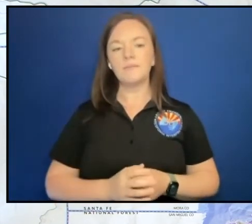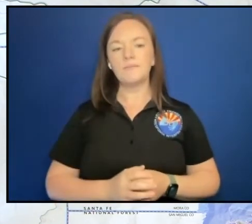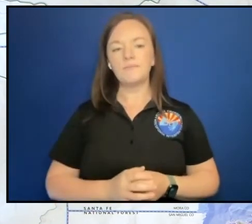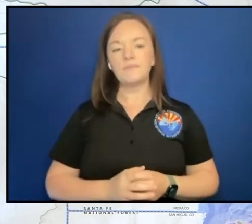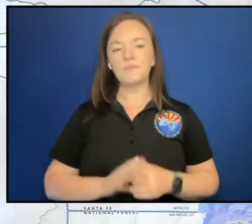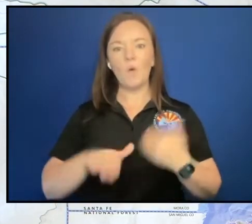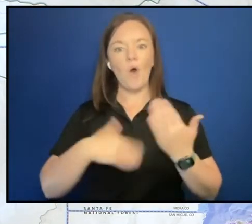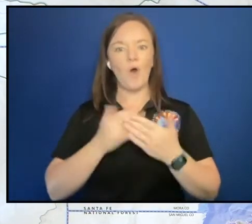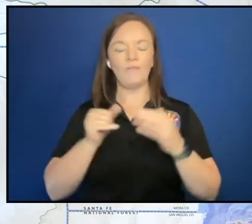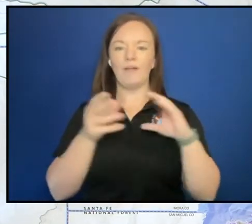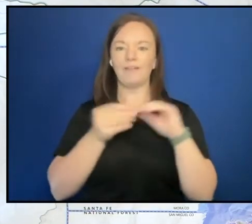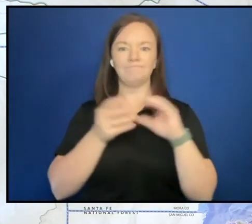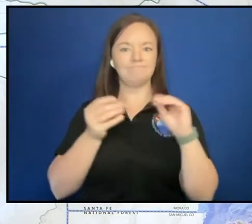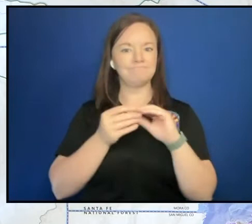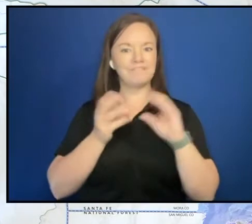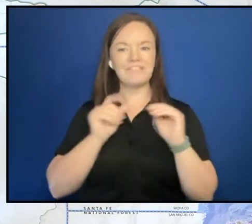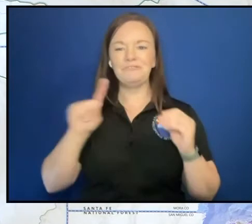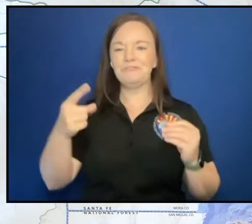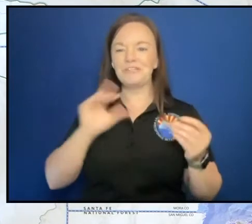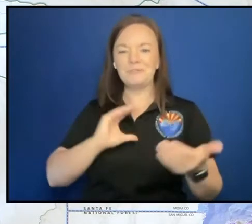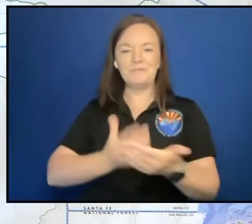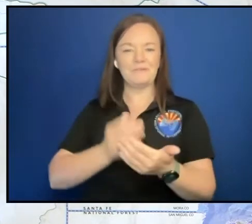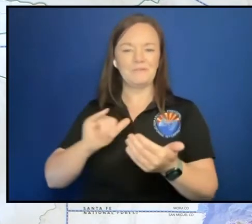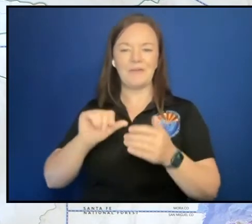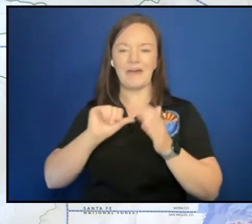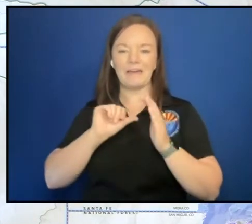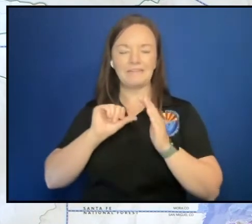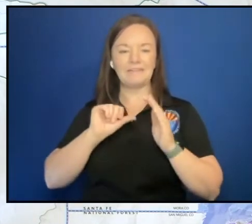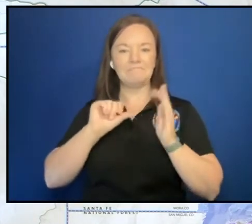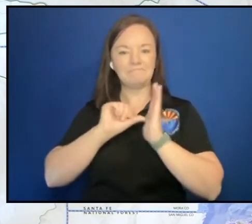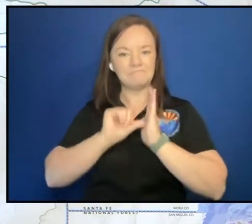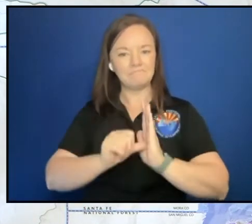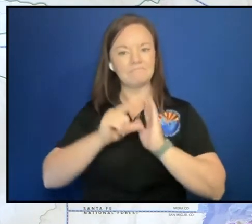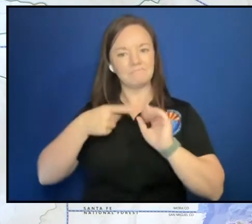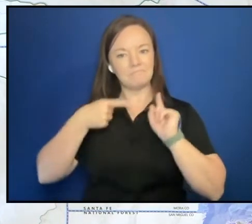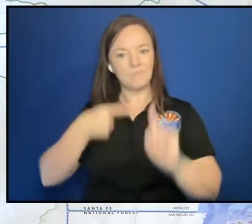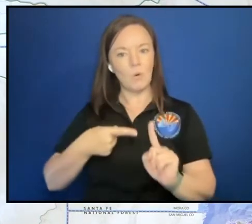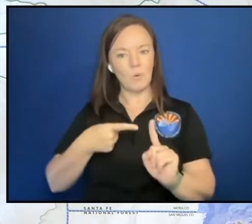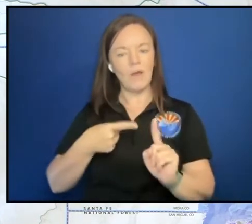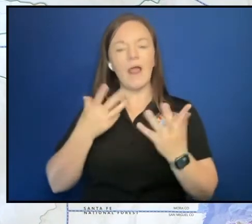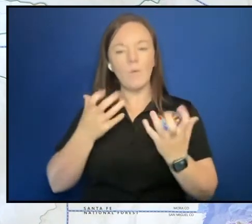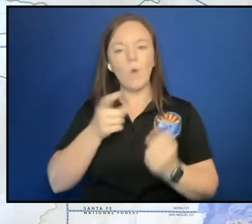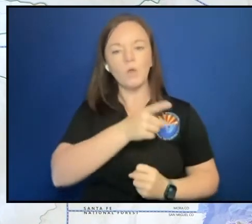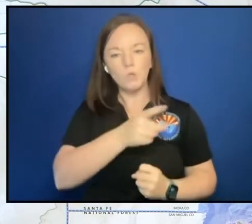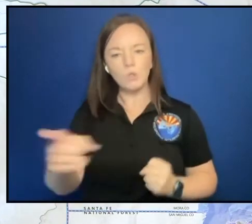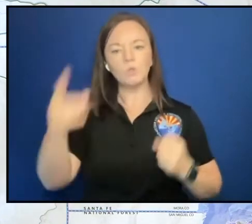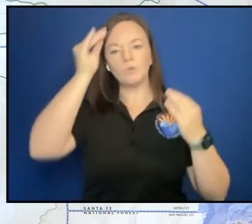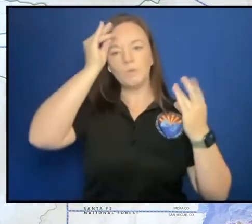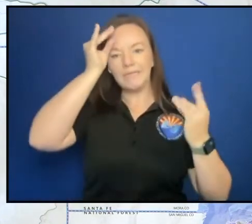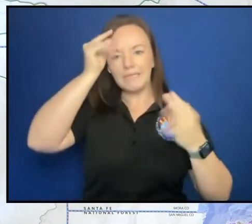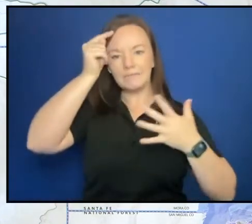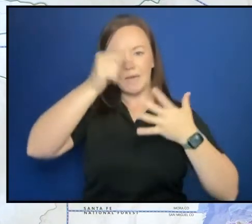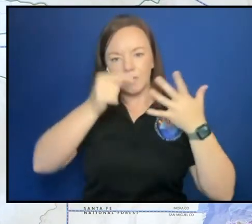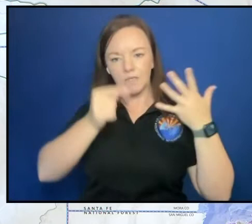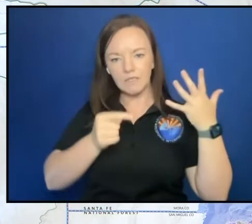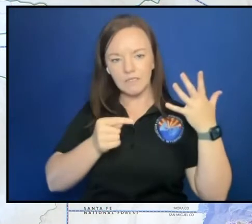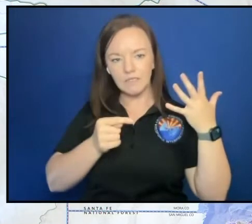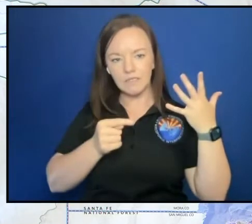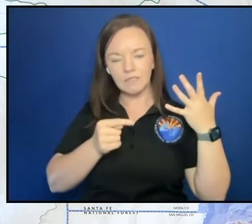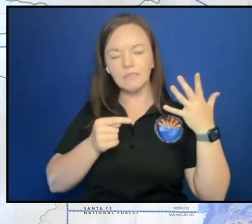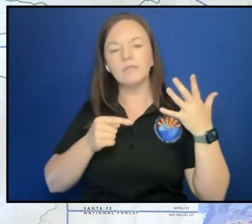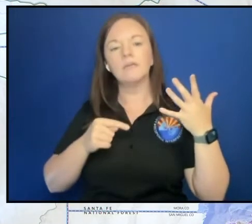jabber before was just to get to that main point about that I'd ask you all to be thinking about these things iteratively. So